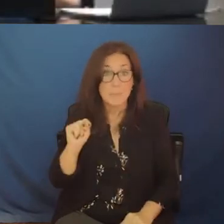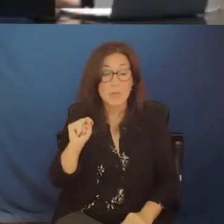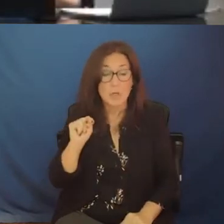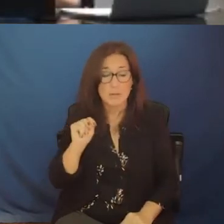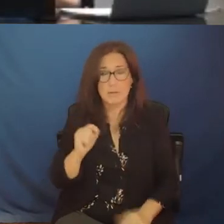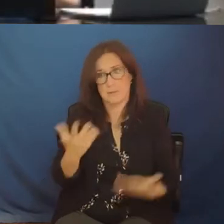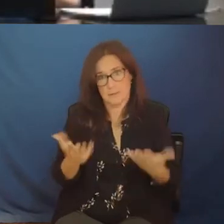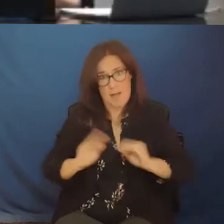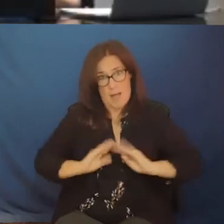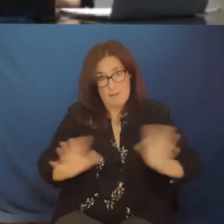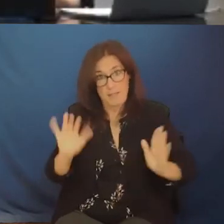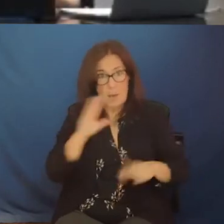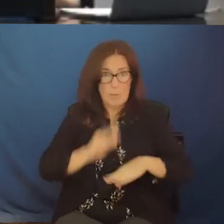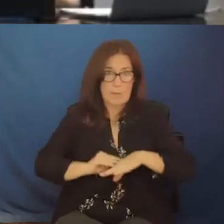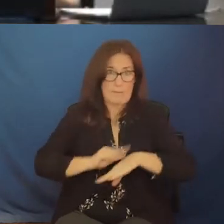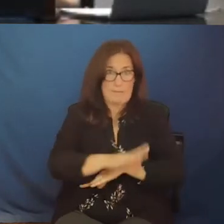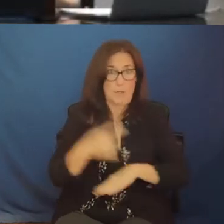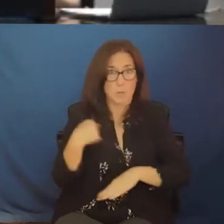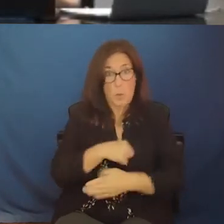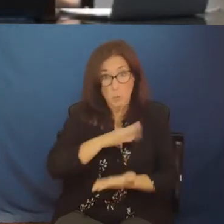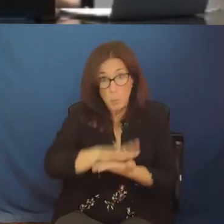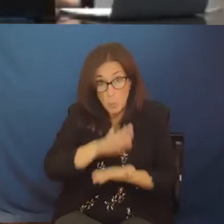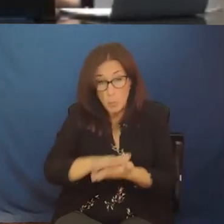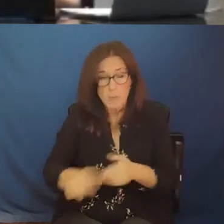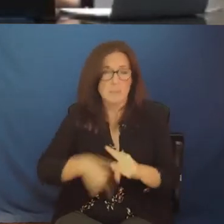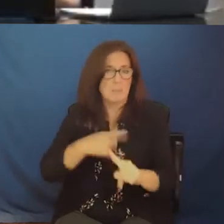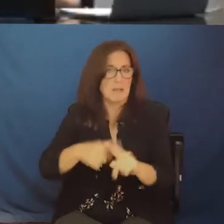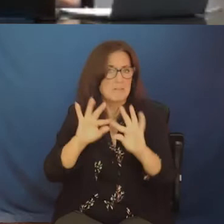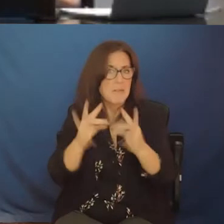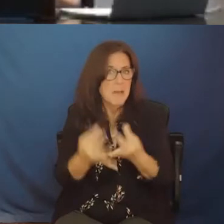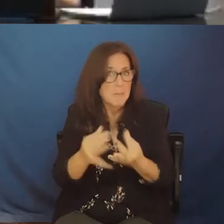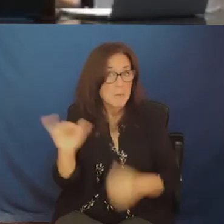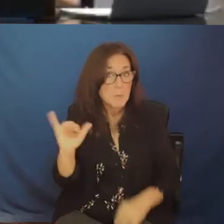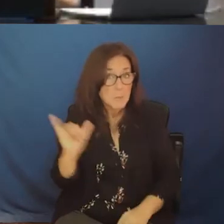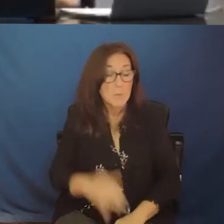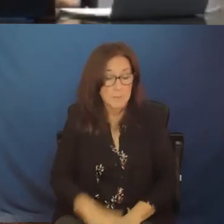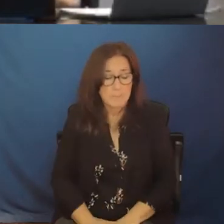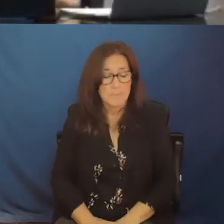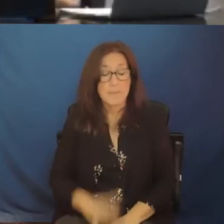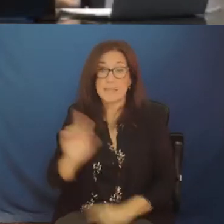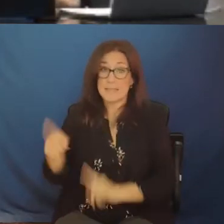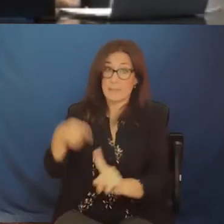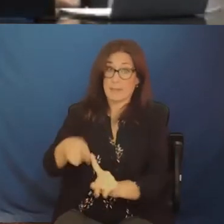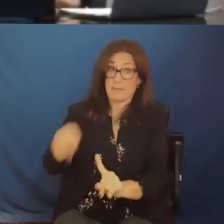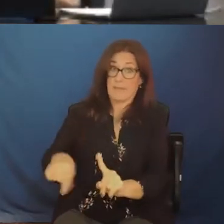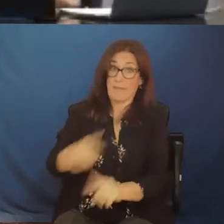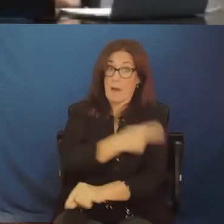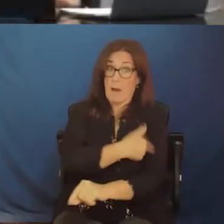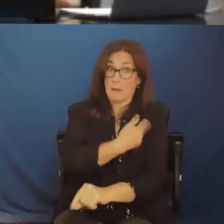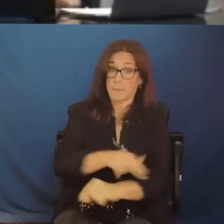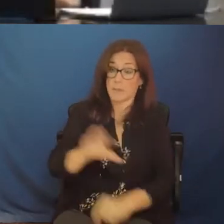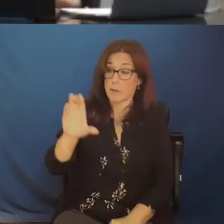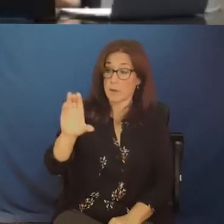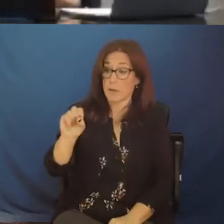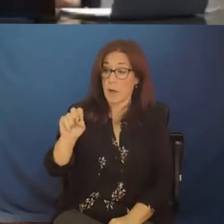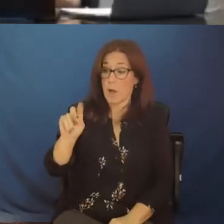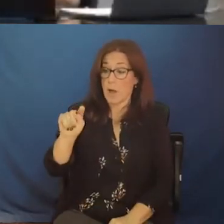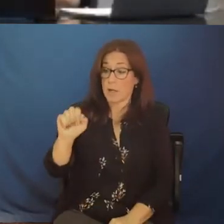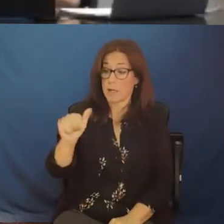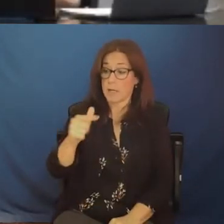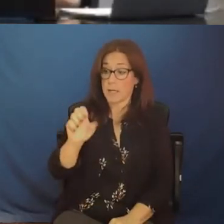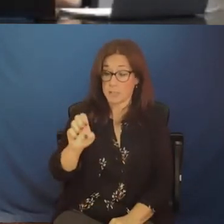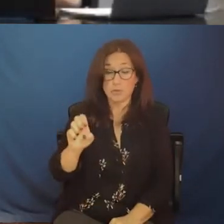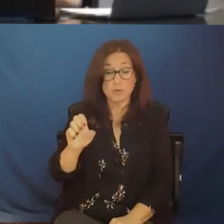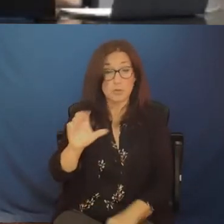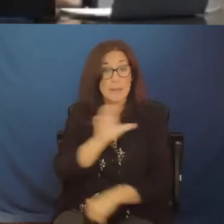And also that specifically that the Cottage Hospital vaccination clinic, which can take